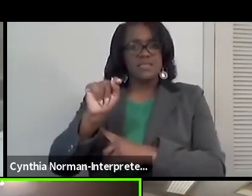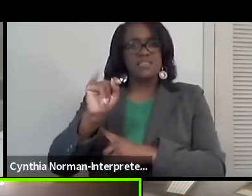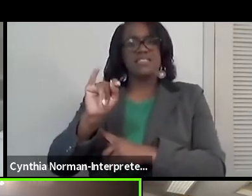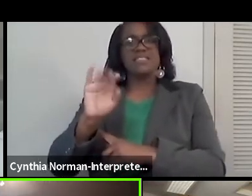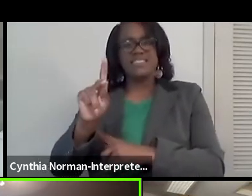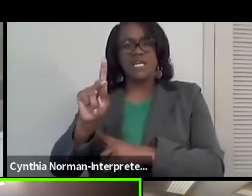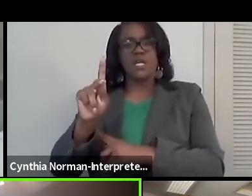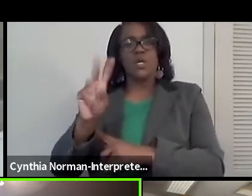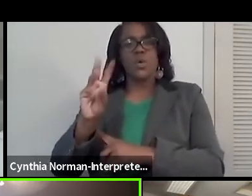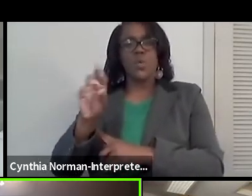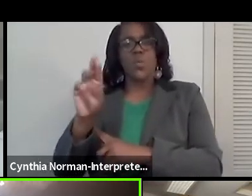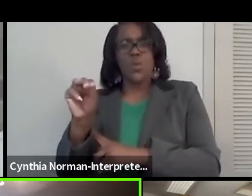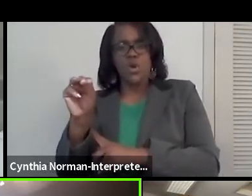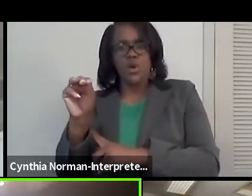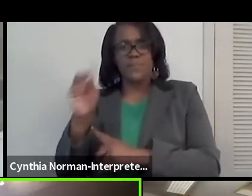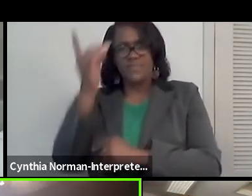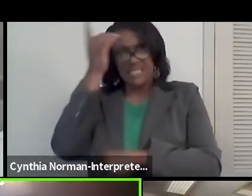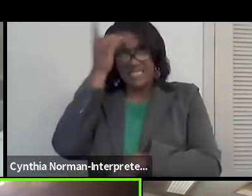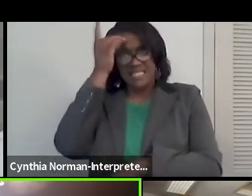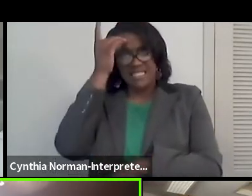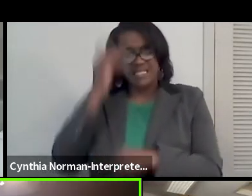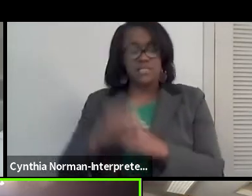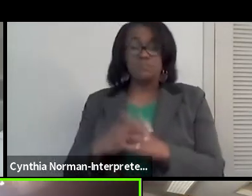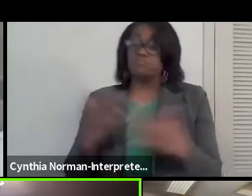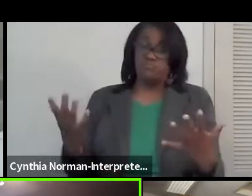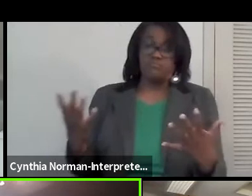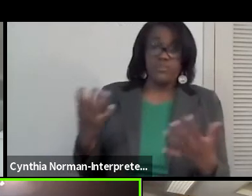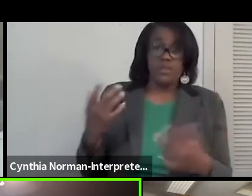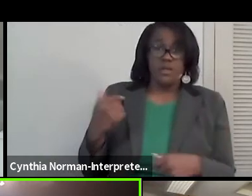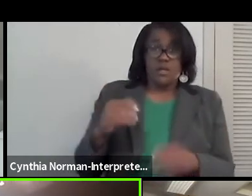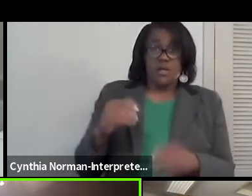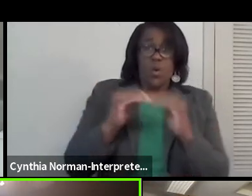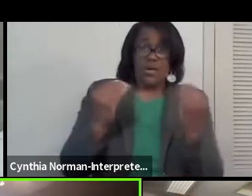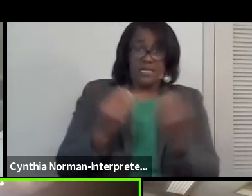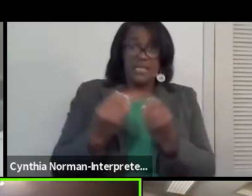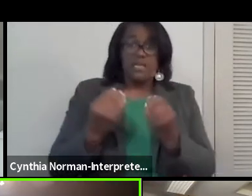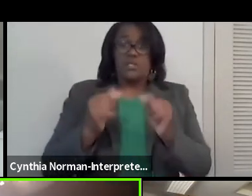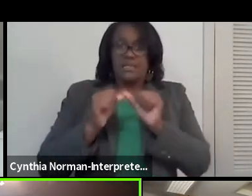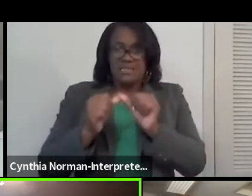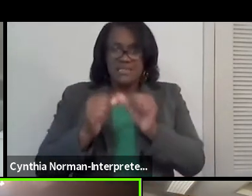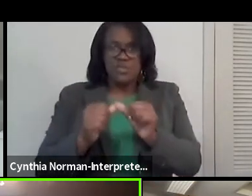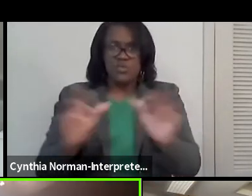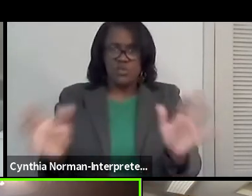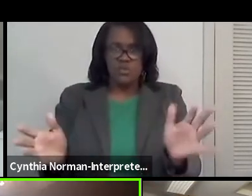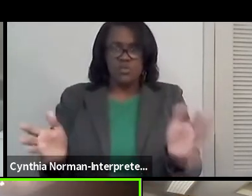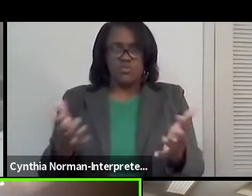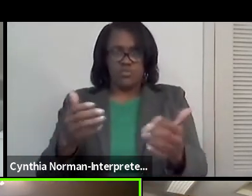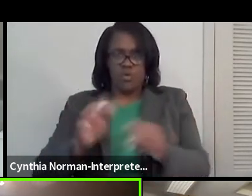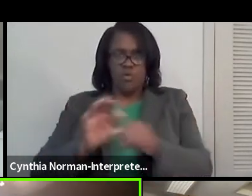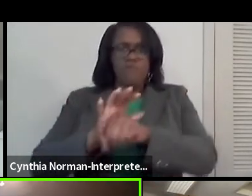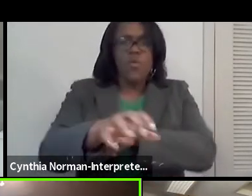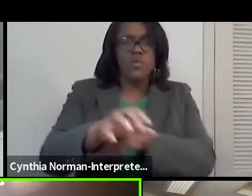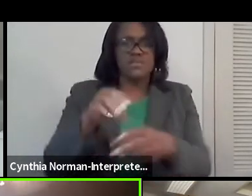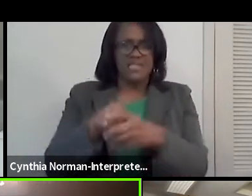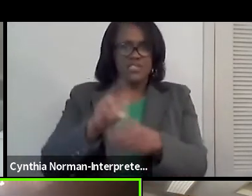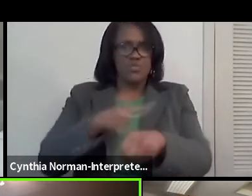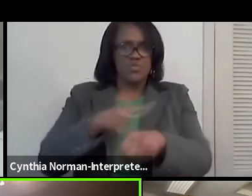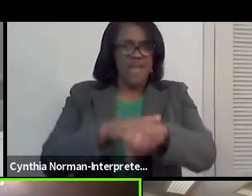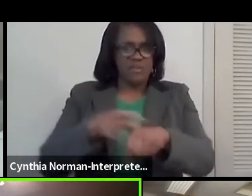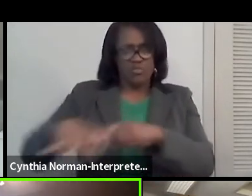tick-borne diseases. Because as urbanization continues to push into natural landscapes, the chances of